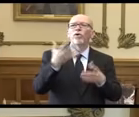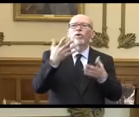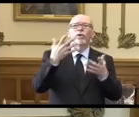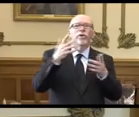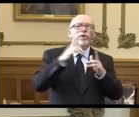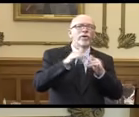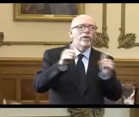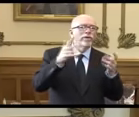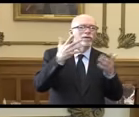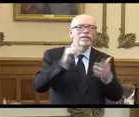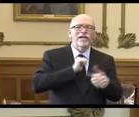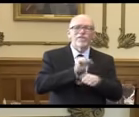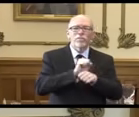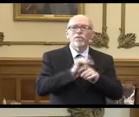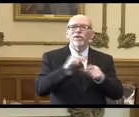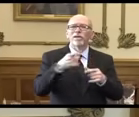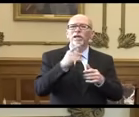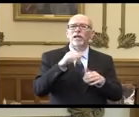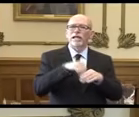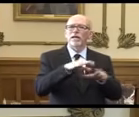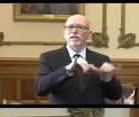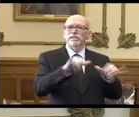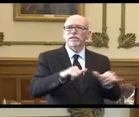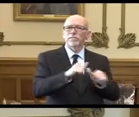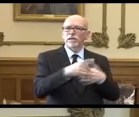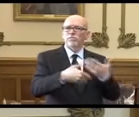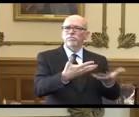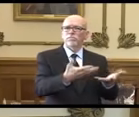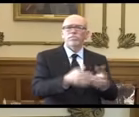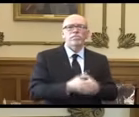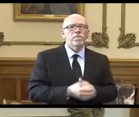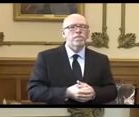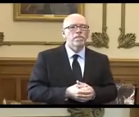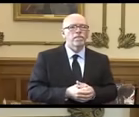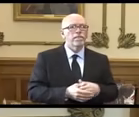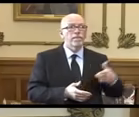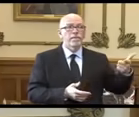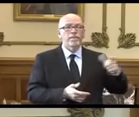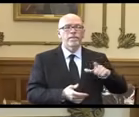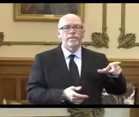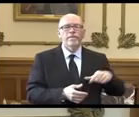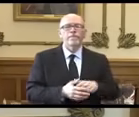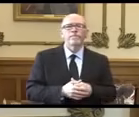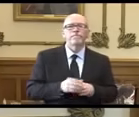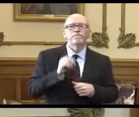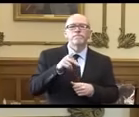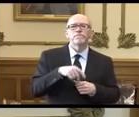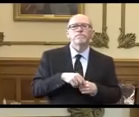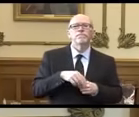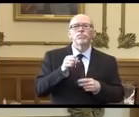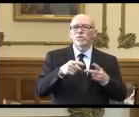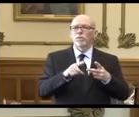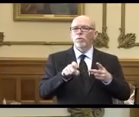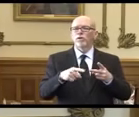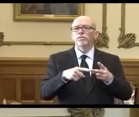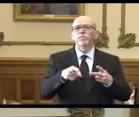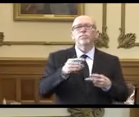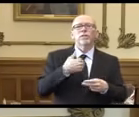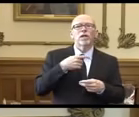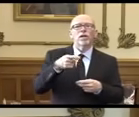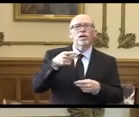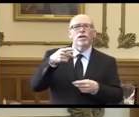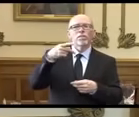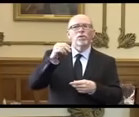the system, and when that'll be online? You want to go, and then I'll. Sure. So our PUA,